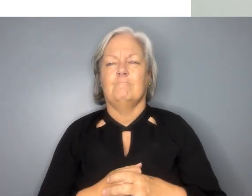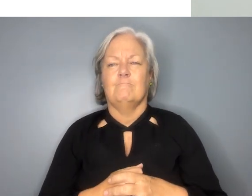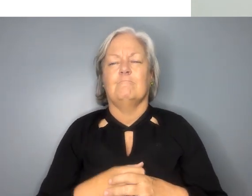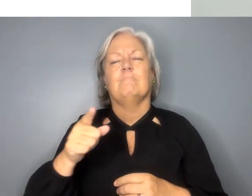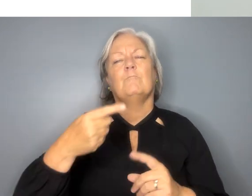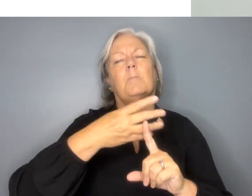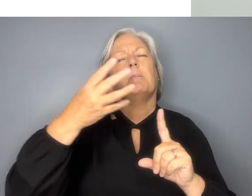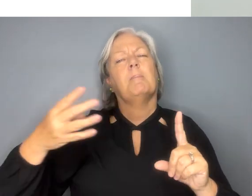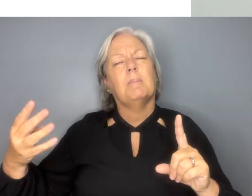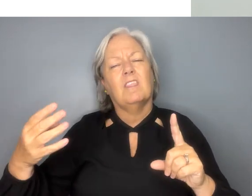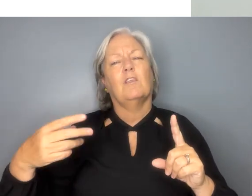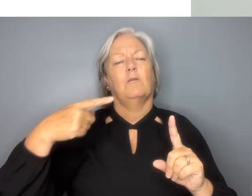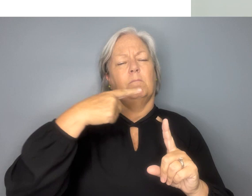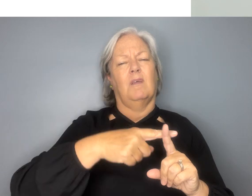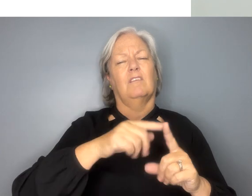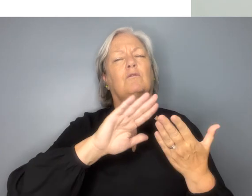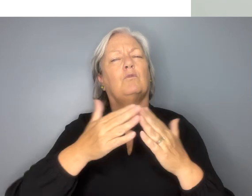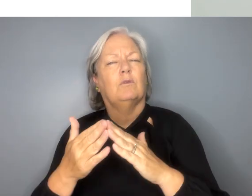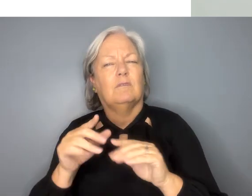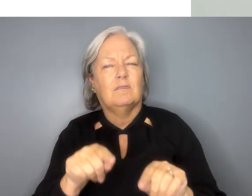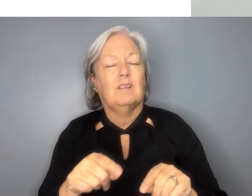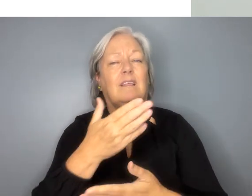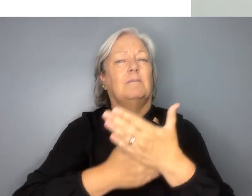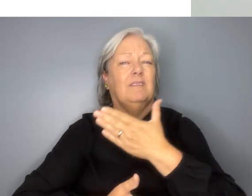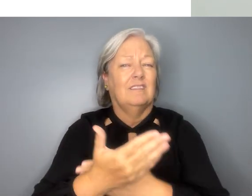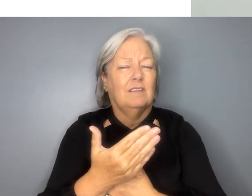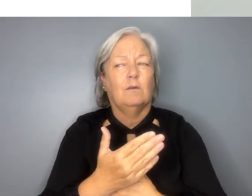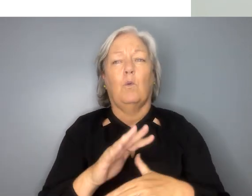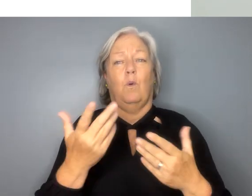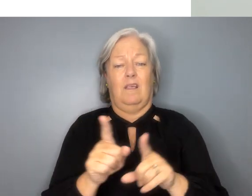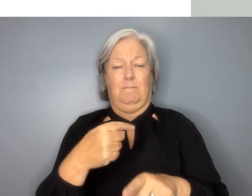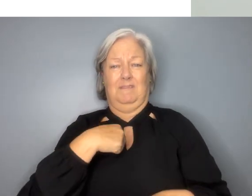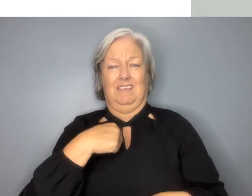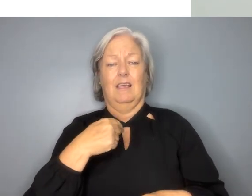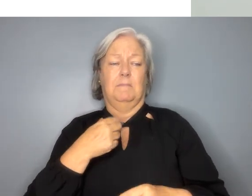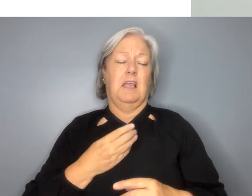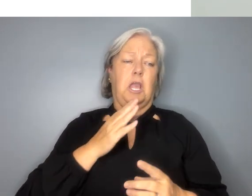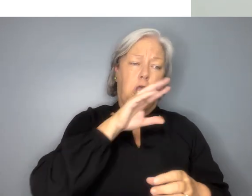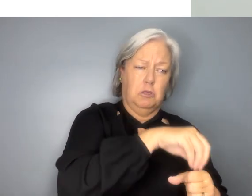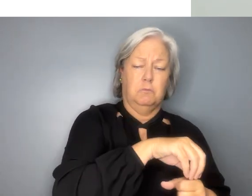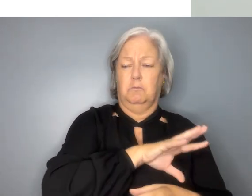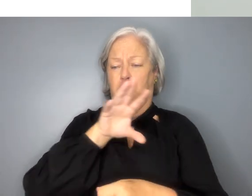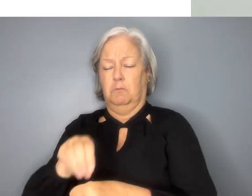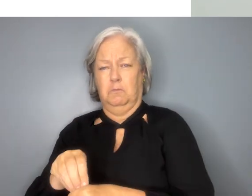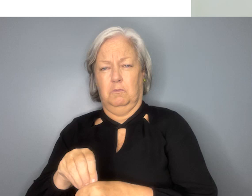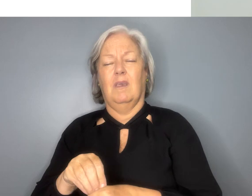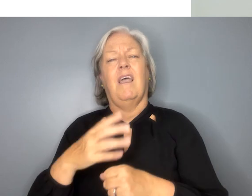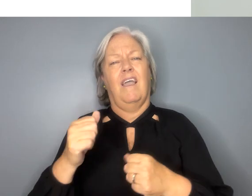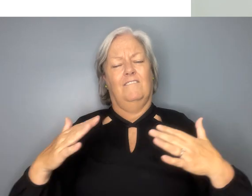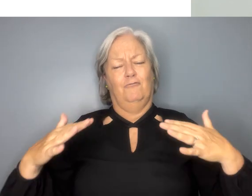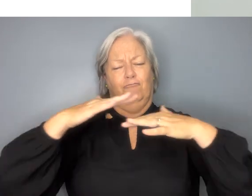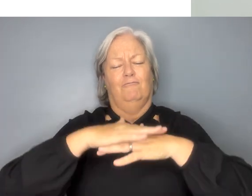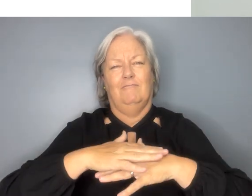also vital that we, as LGBTQIA+ people with disability, or people like myself who belong to both of these